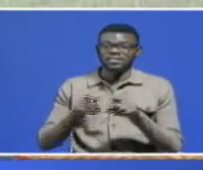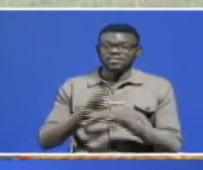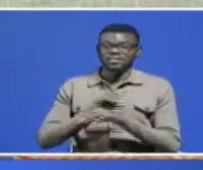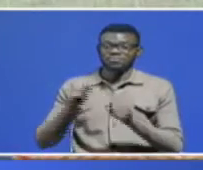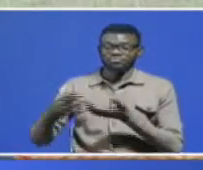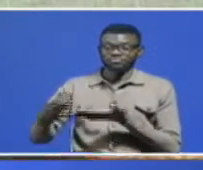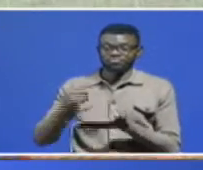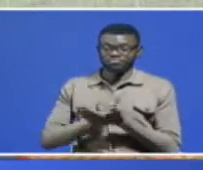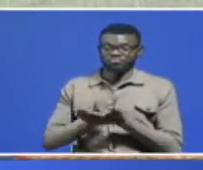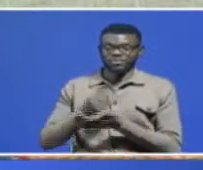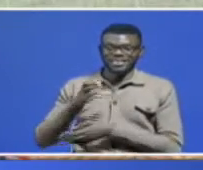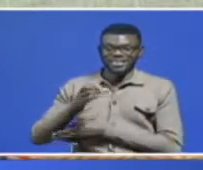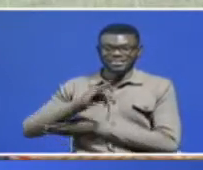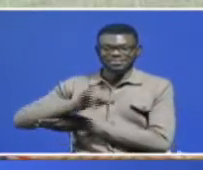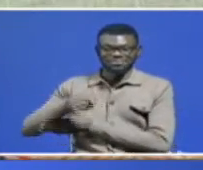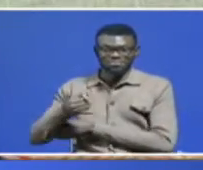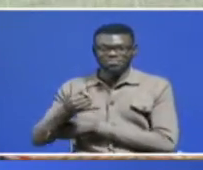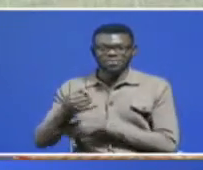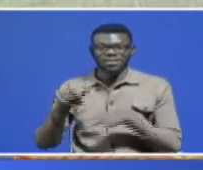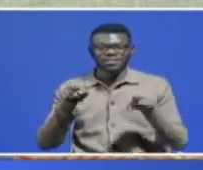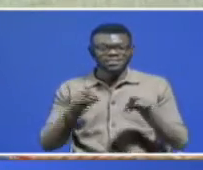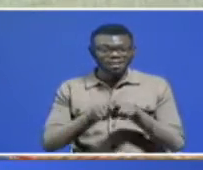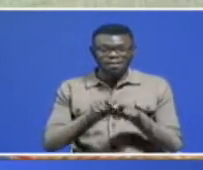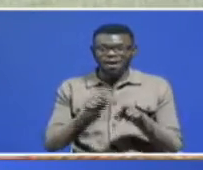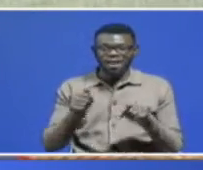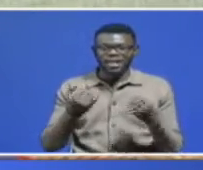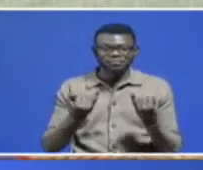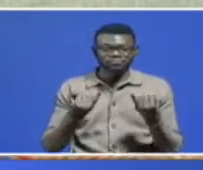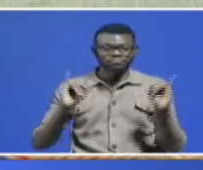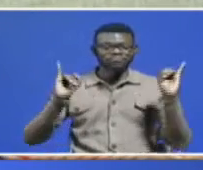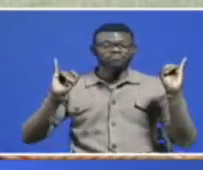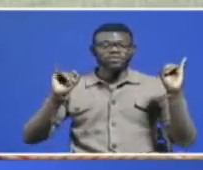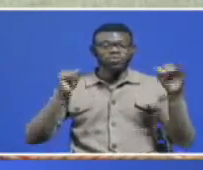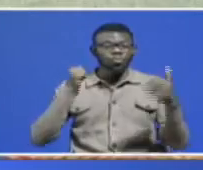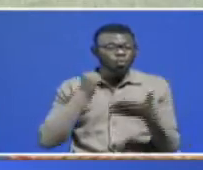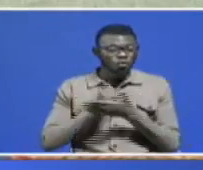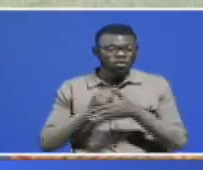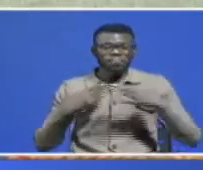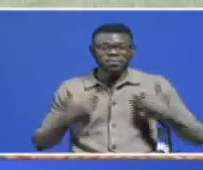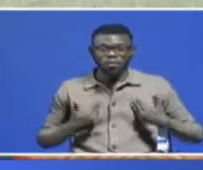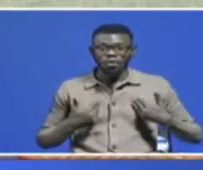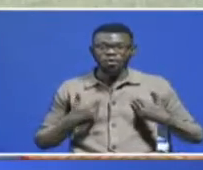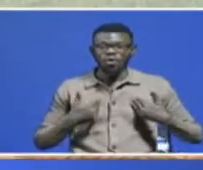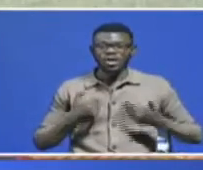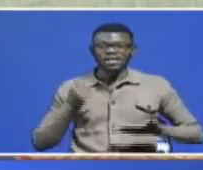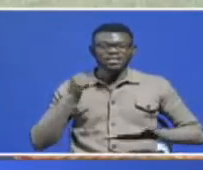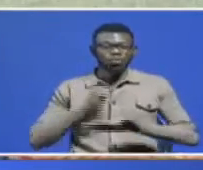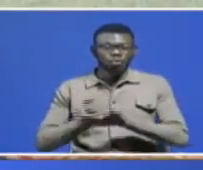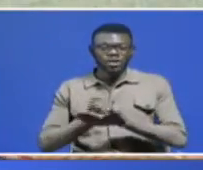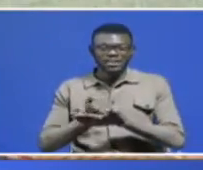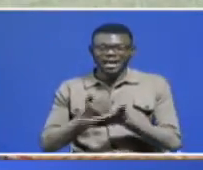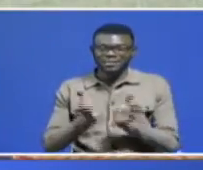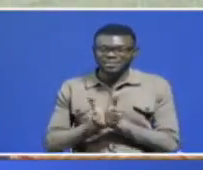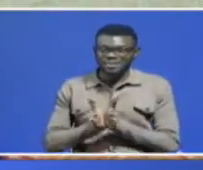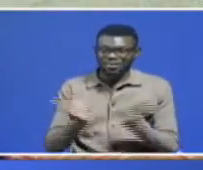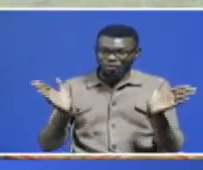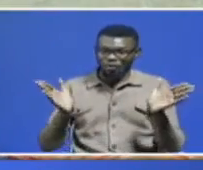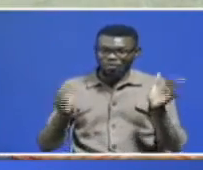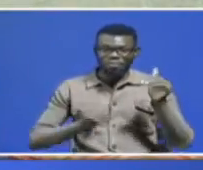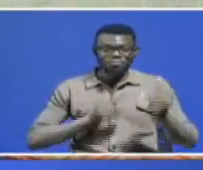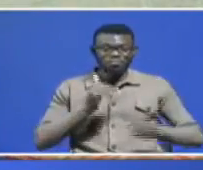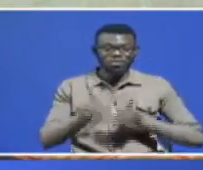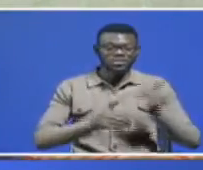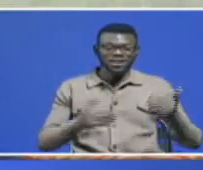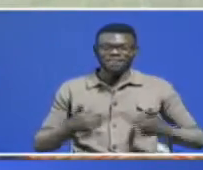Justice and appoints other independent office holders like Auditor General and Controller of Budget. There is a process that leads to that